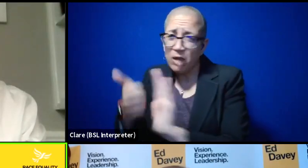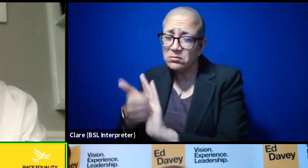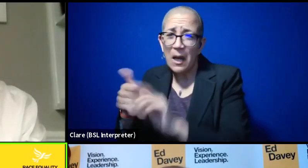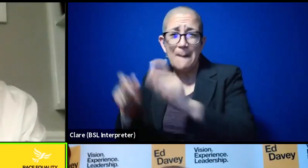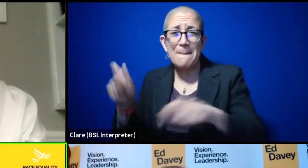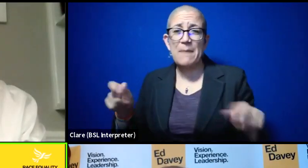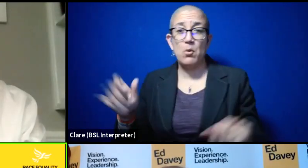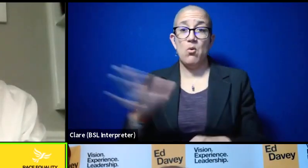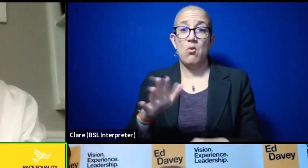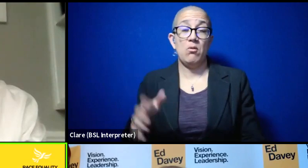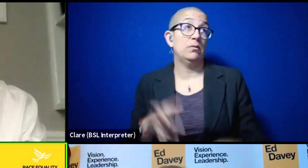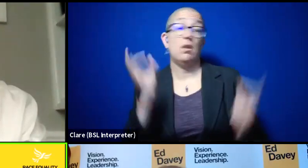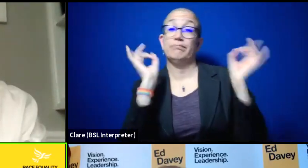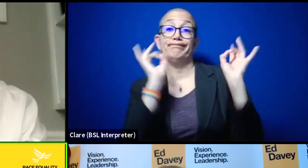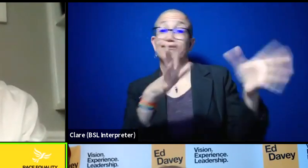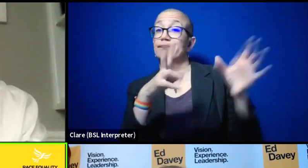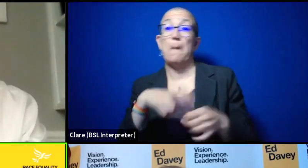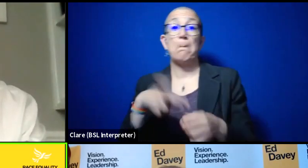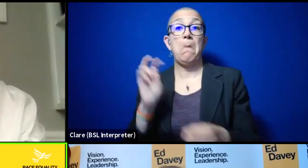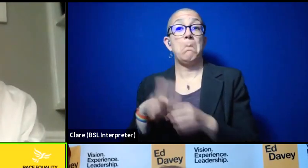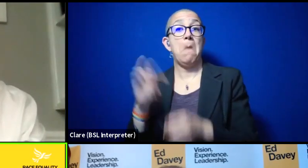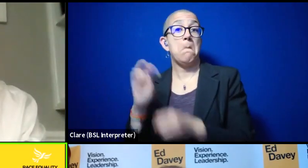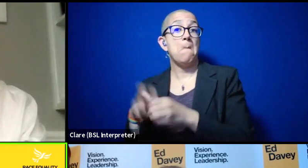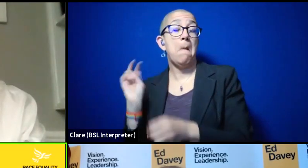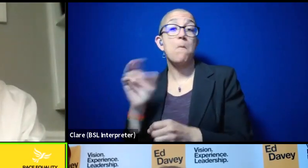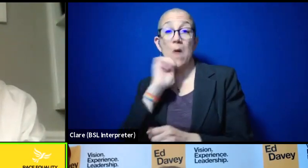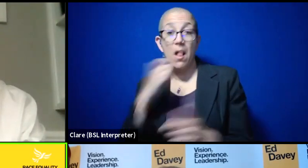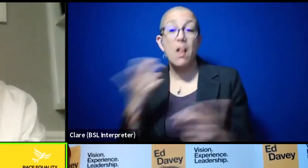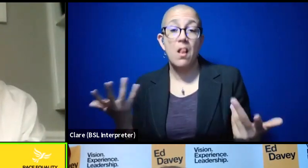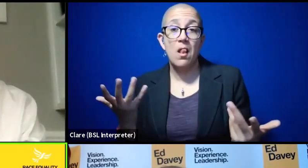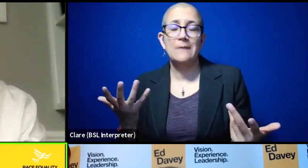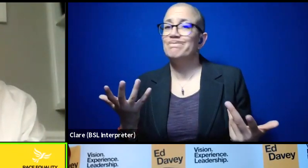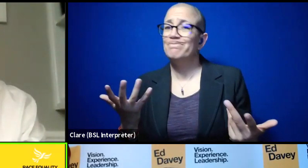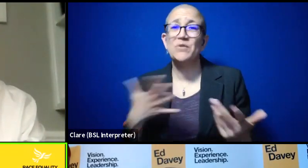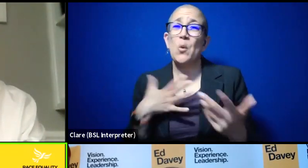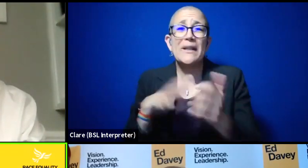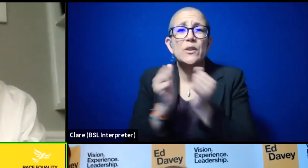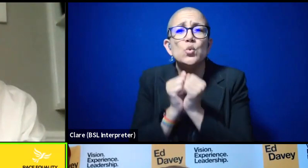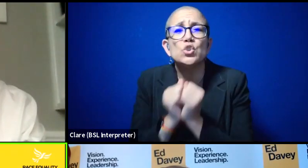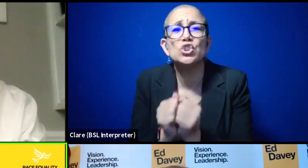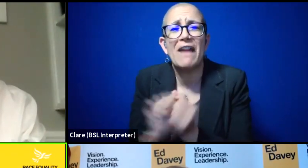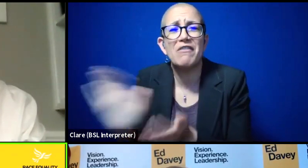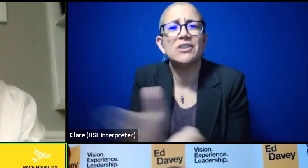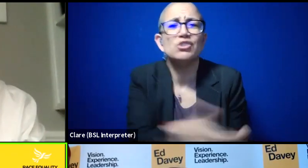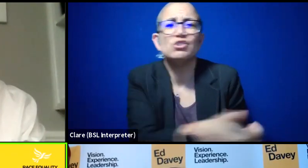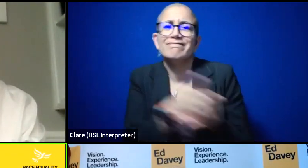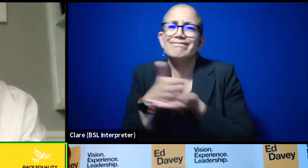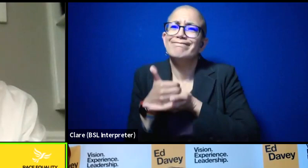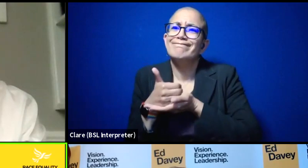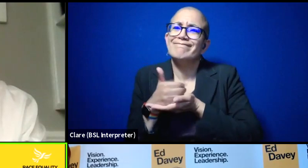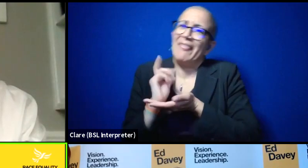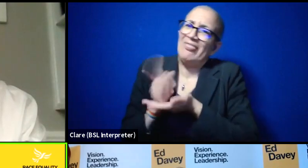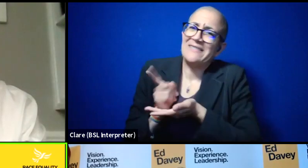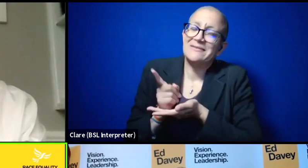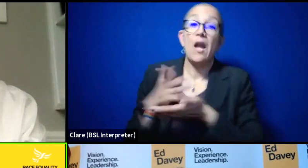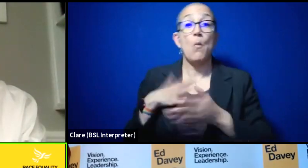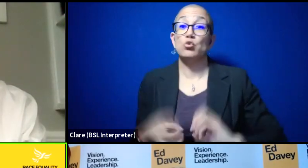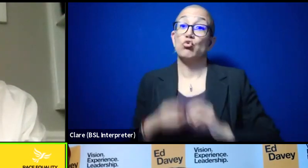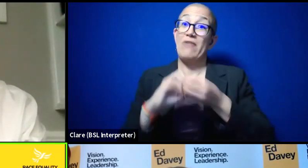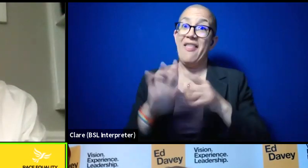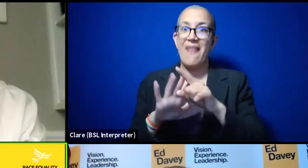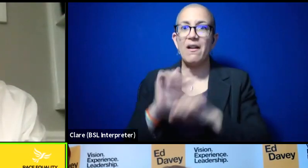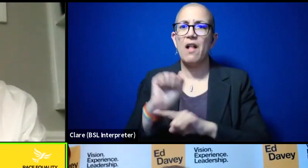lose from our ecosystem. And we have to cherish them. And that's the kind of culture that I want to create. One where